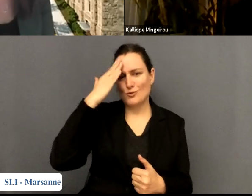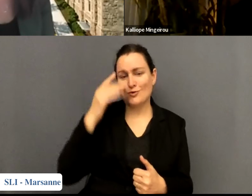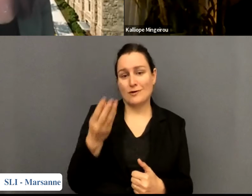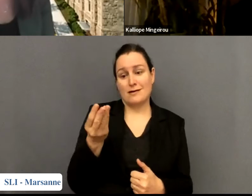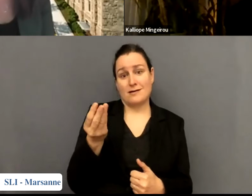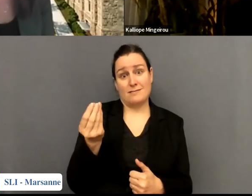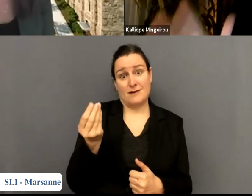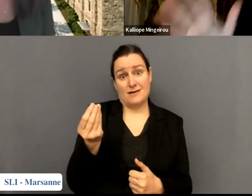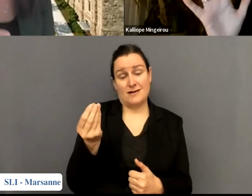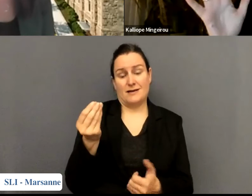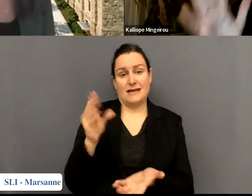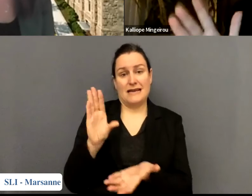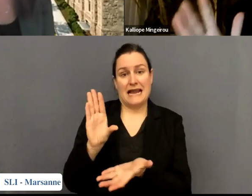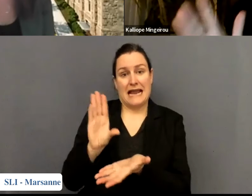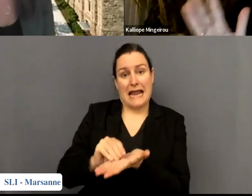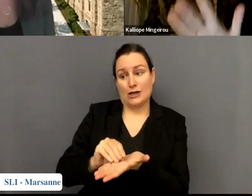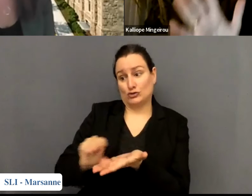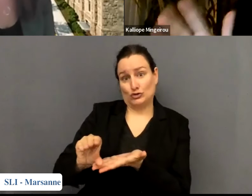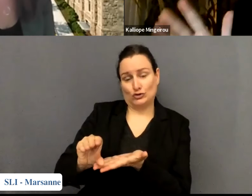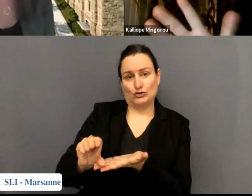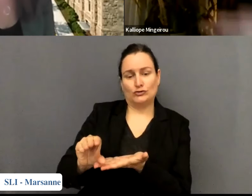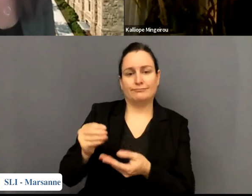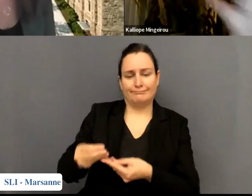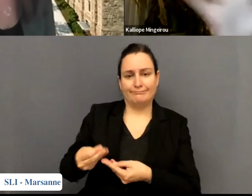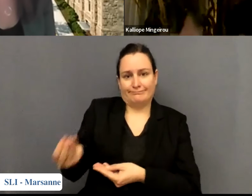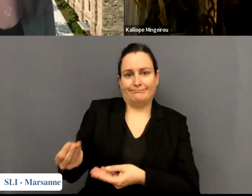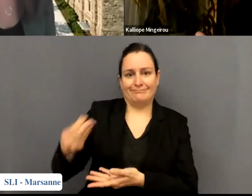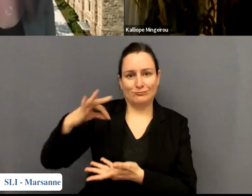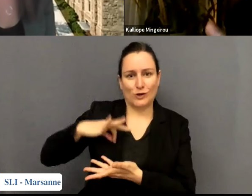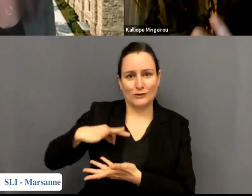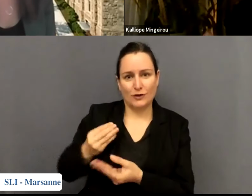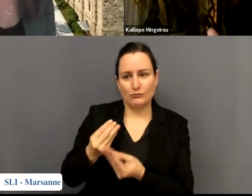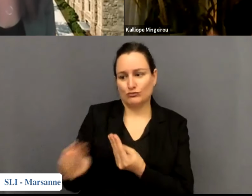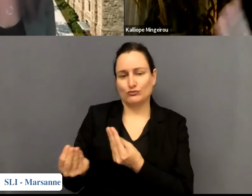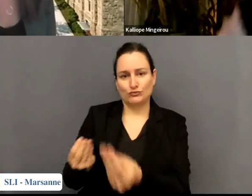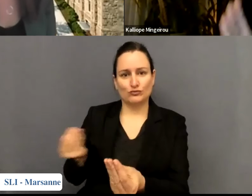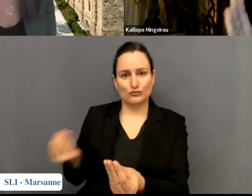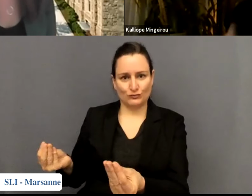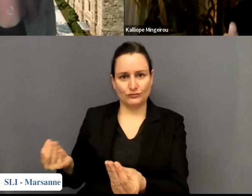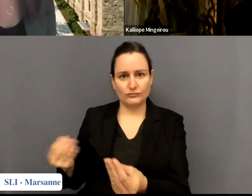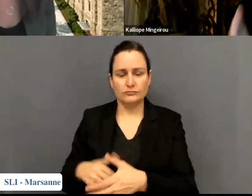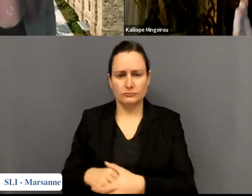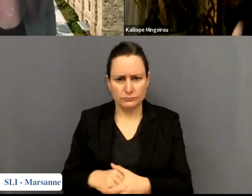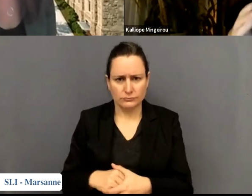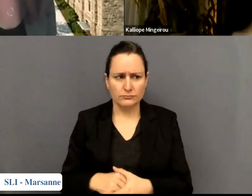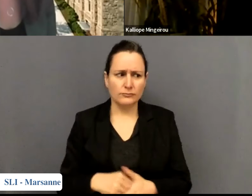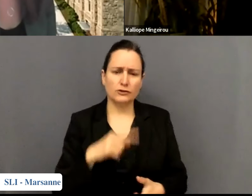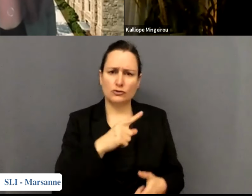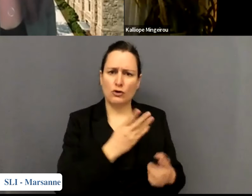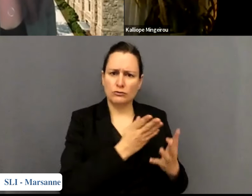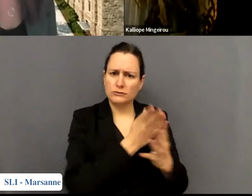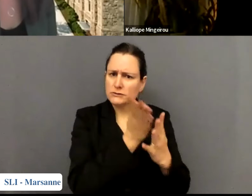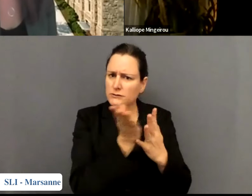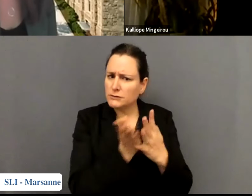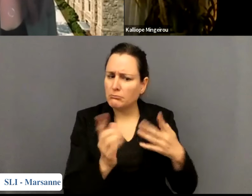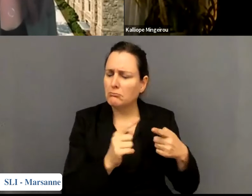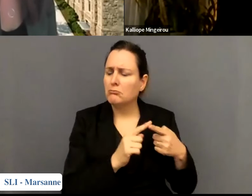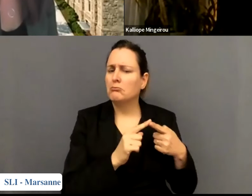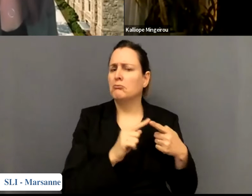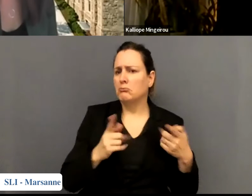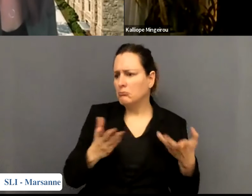our panelists, it's really unexplored the broader social protection ecosystem and the impact it can